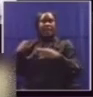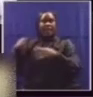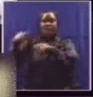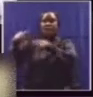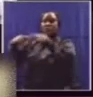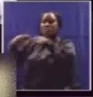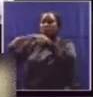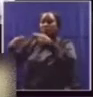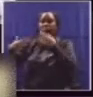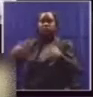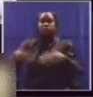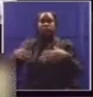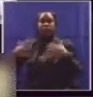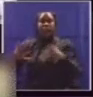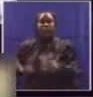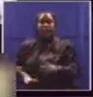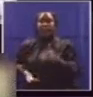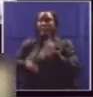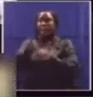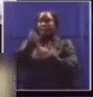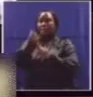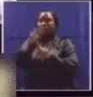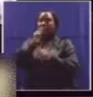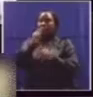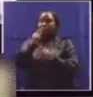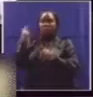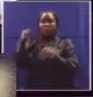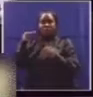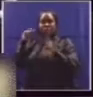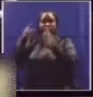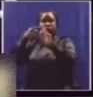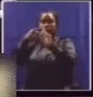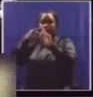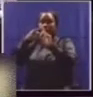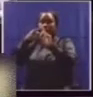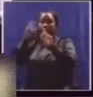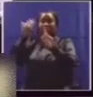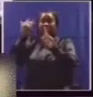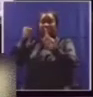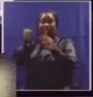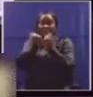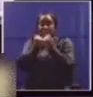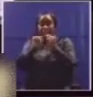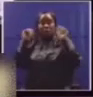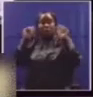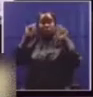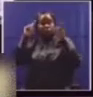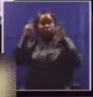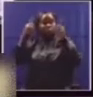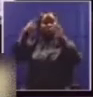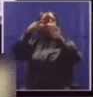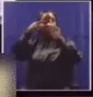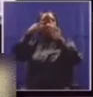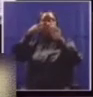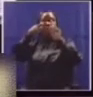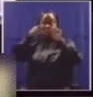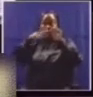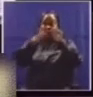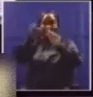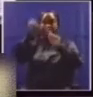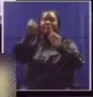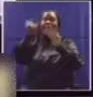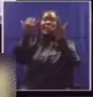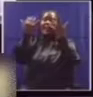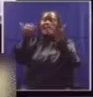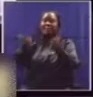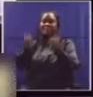for our long walk for freedom and for the democracy we started building in 1994. The National Health Insurance